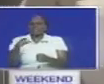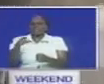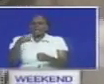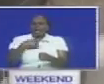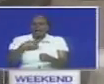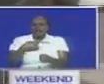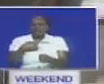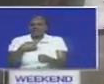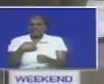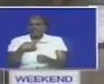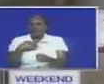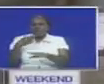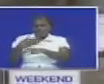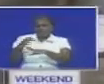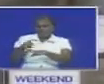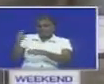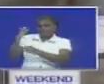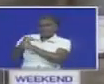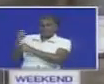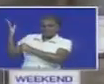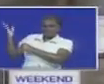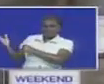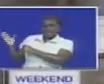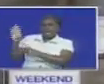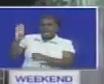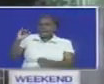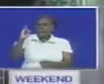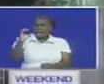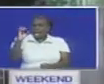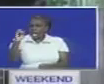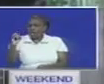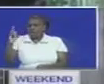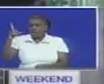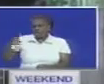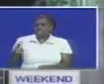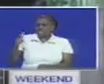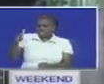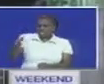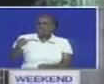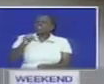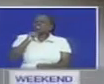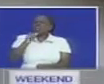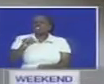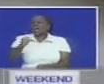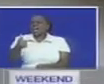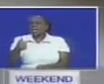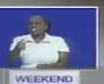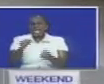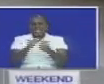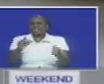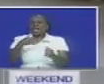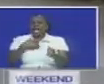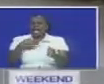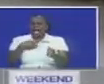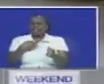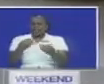problem trying to light this. Waste is what makes biodiesel using a reactor. But it's not just any reactor. It has a pre-treatment